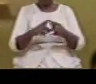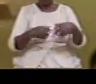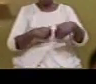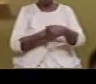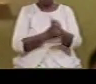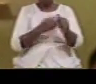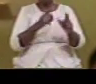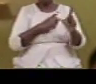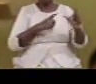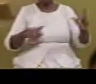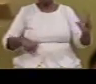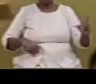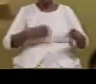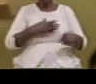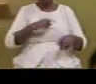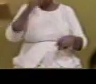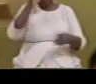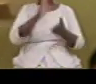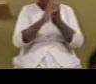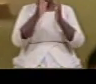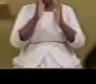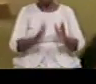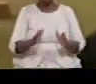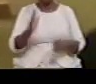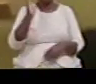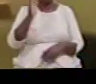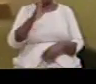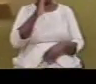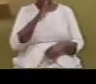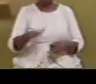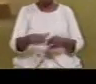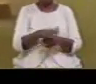will be efficient, empowered,